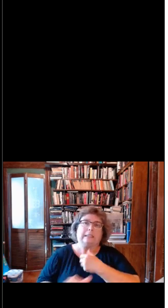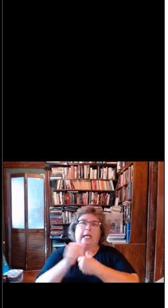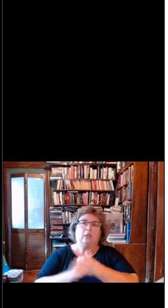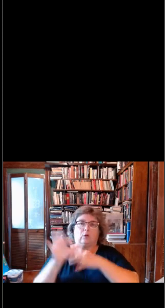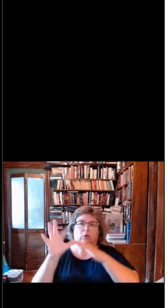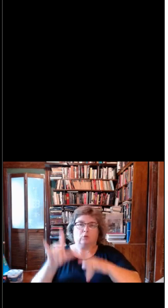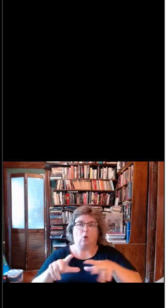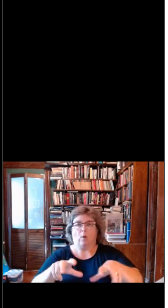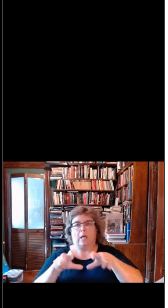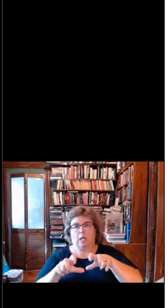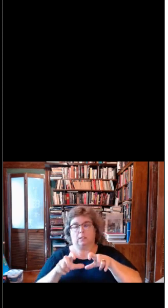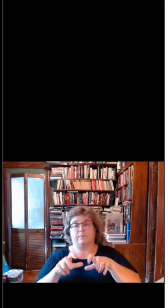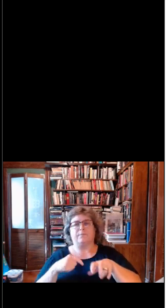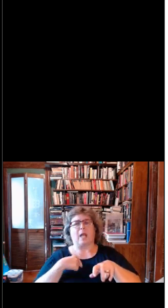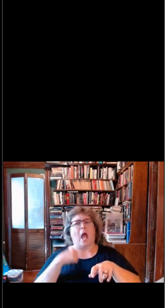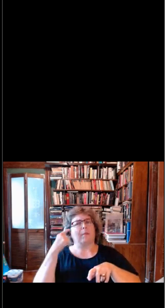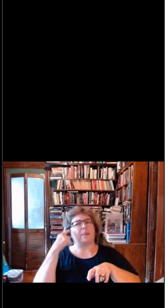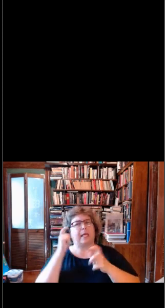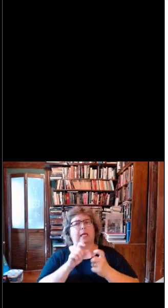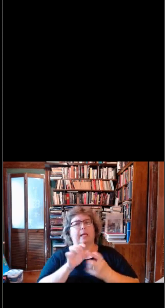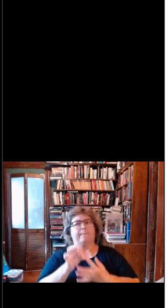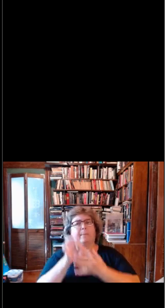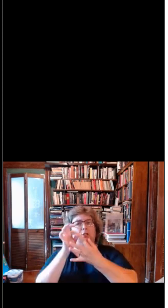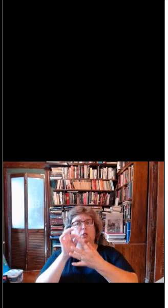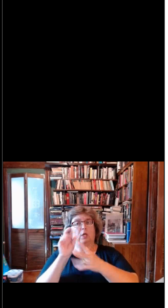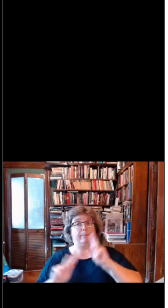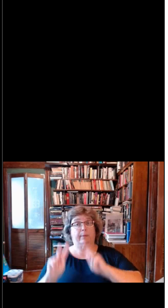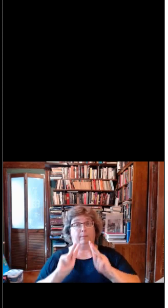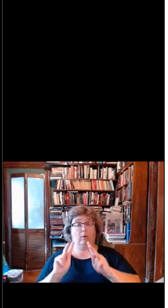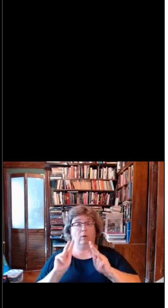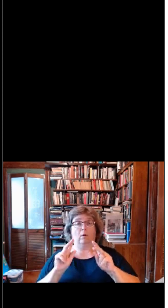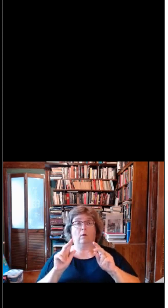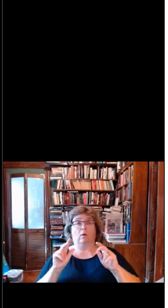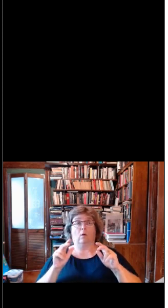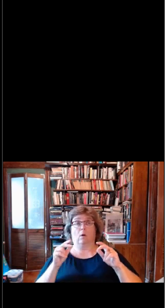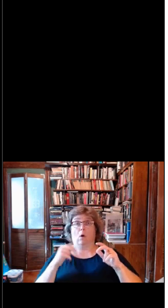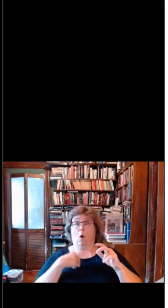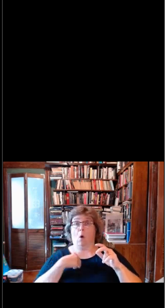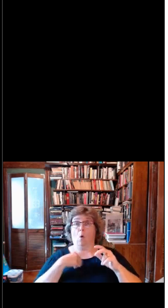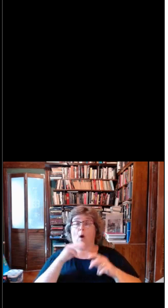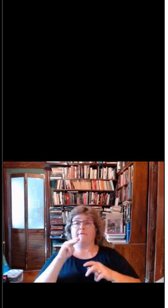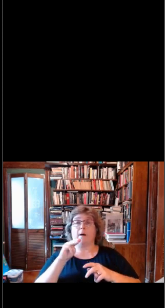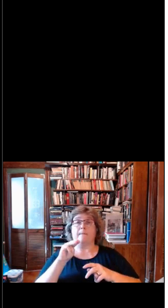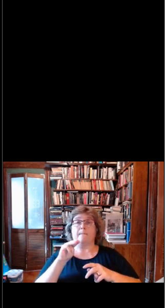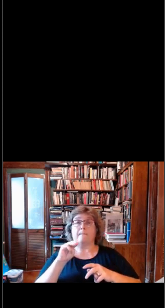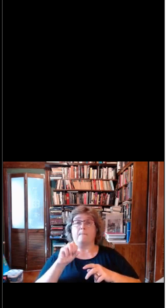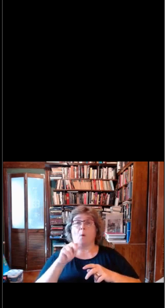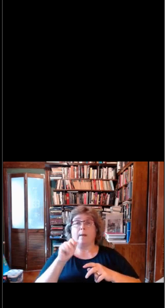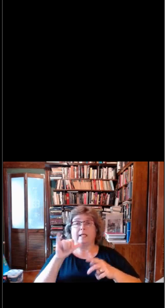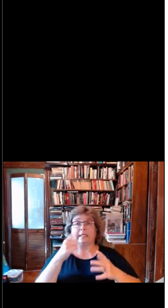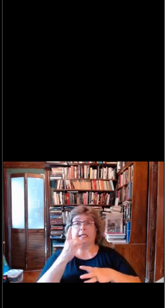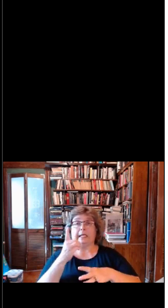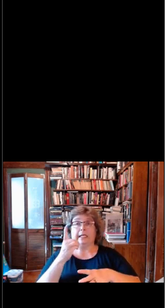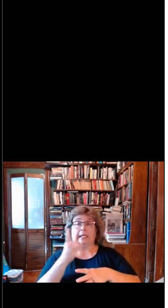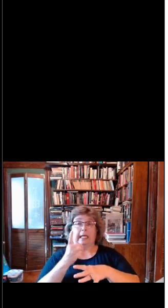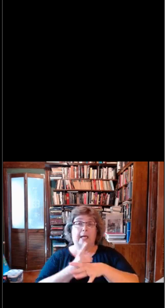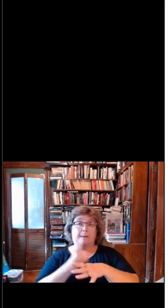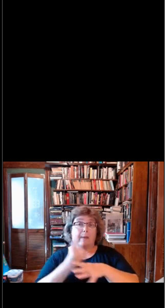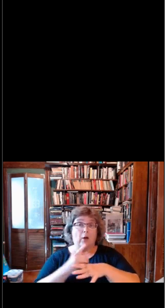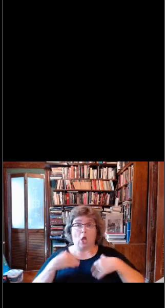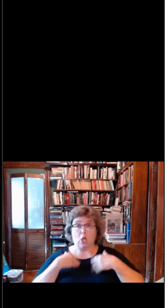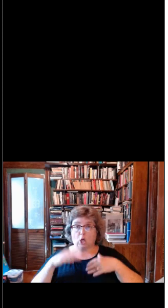ice. And I'm thinking particularly of people who are mobility impaired, people who have very young children